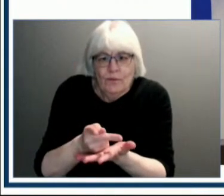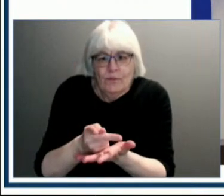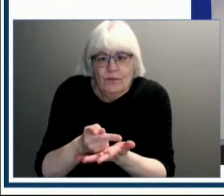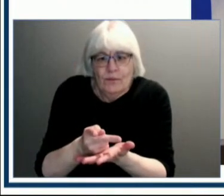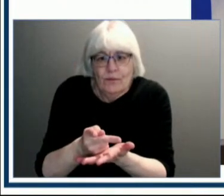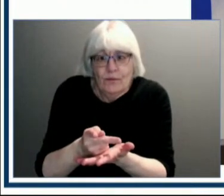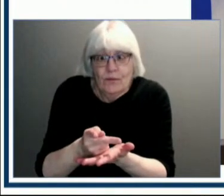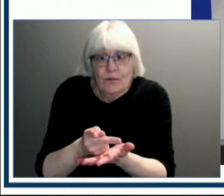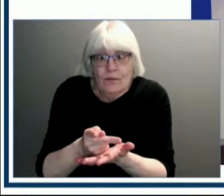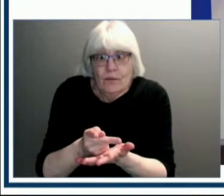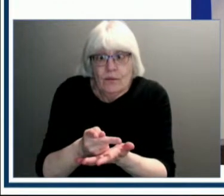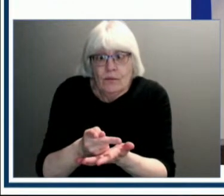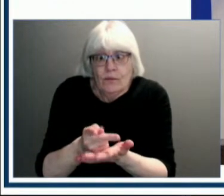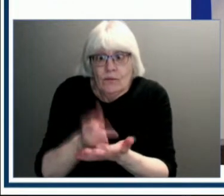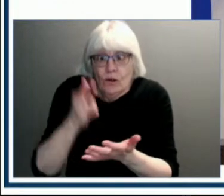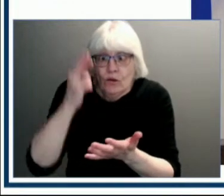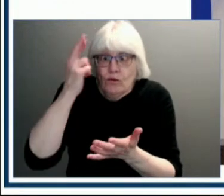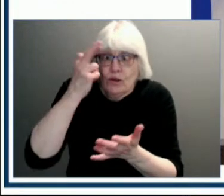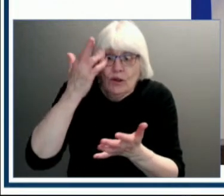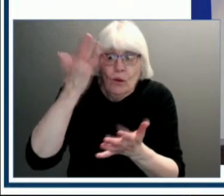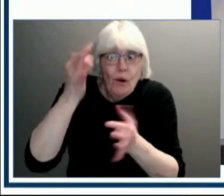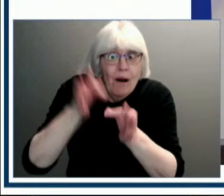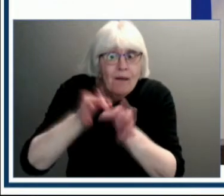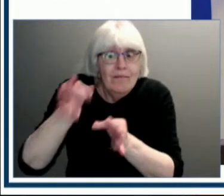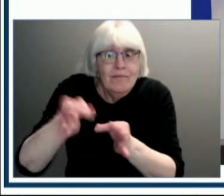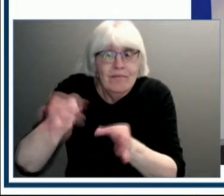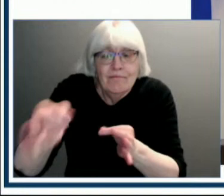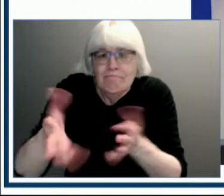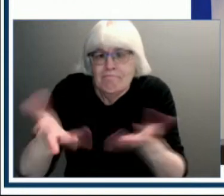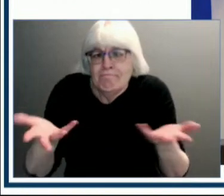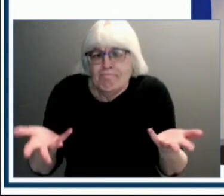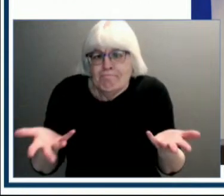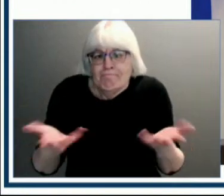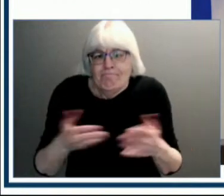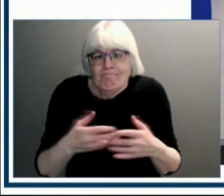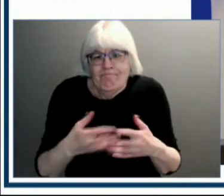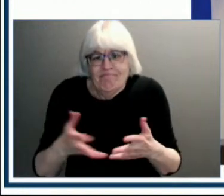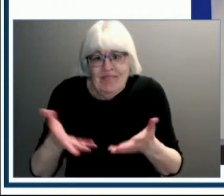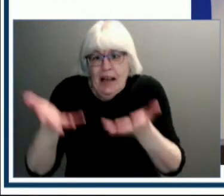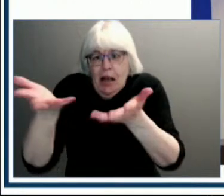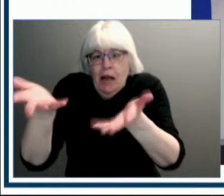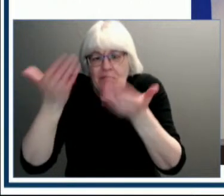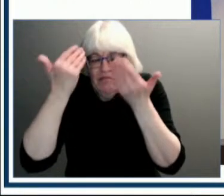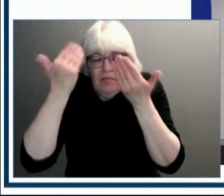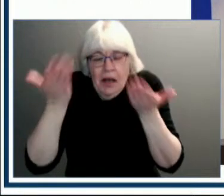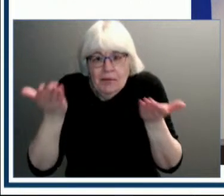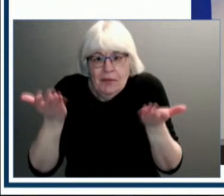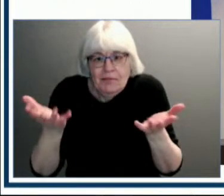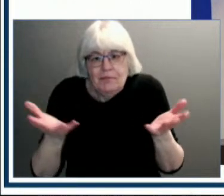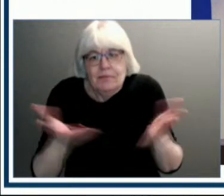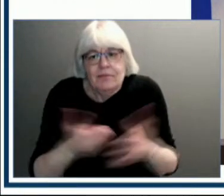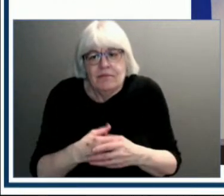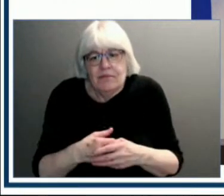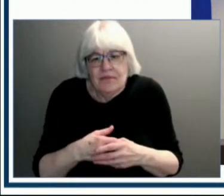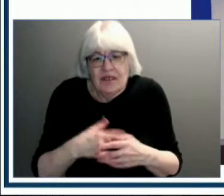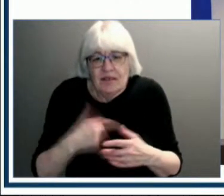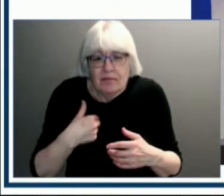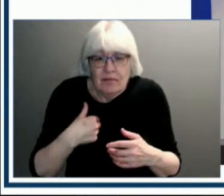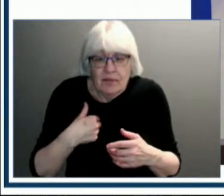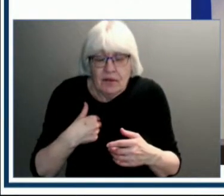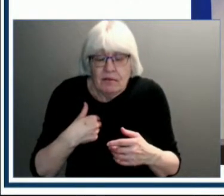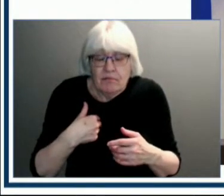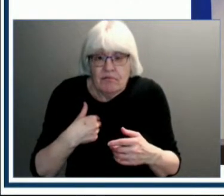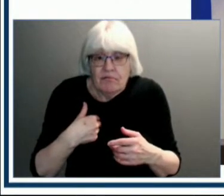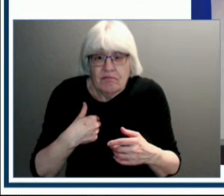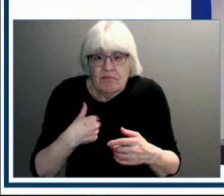there, but it's certainly been for too long in my estimation. So, this week we've said enough is enough. Let's get moving